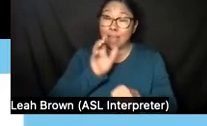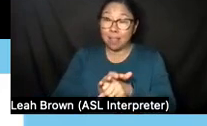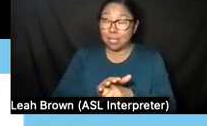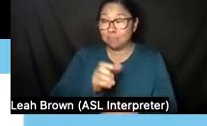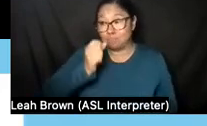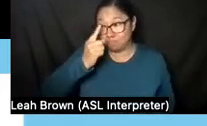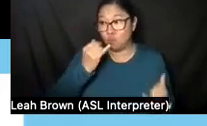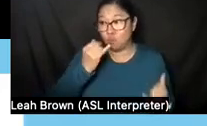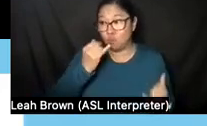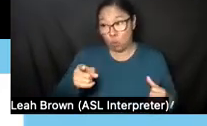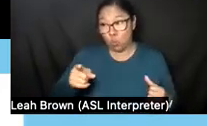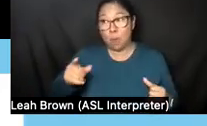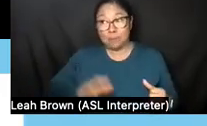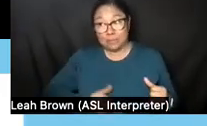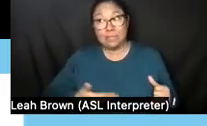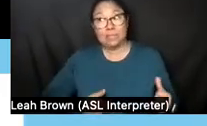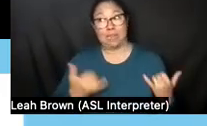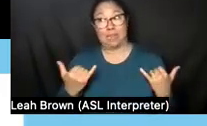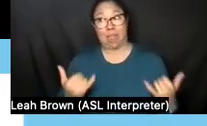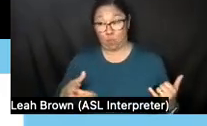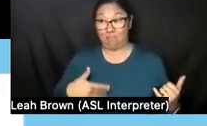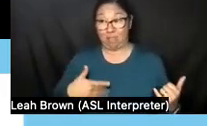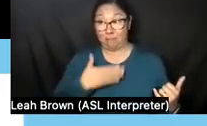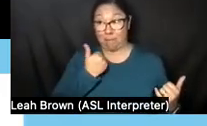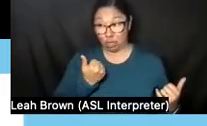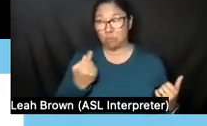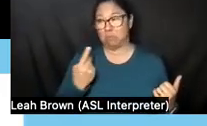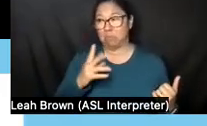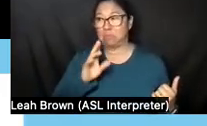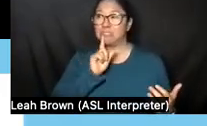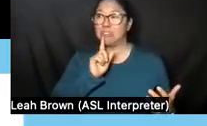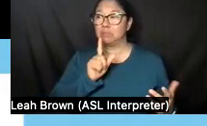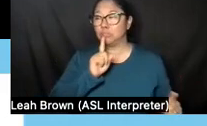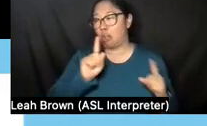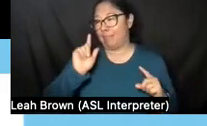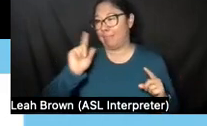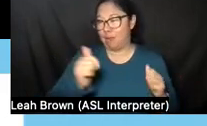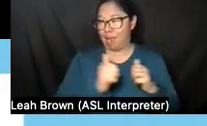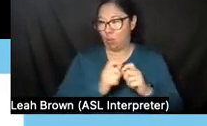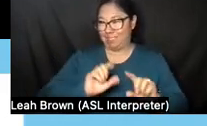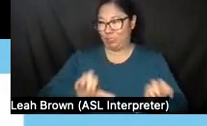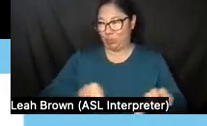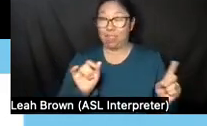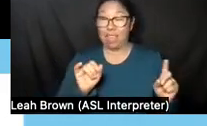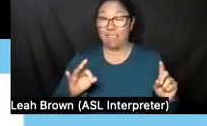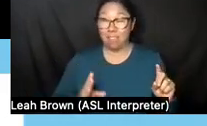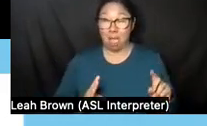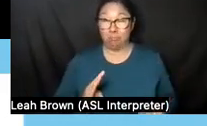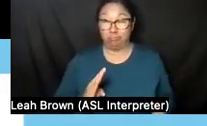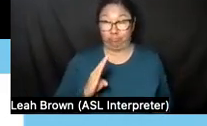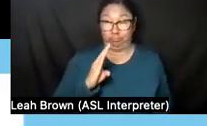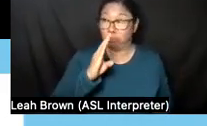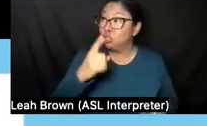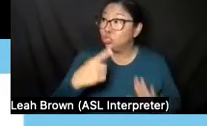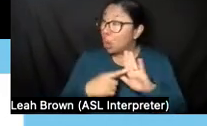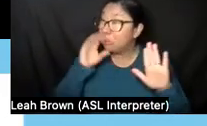When you're feeling better, we're going to talk more about this and how we can do it differently. When they are escalated, I don't think it'd be best to show them like, hey, I can see